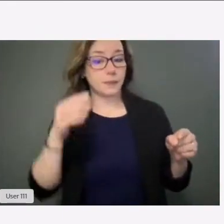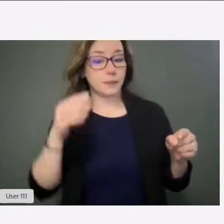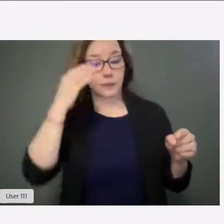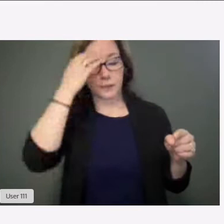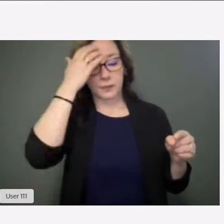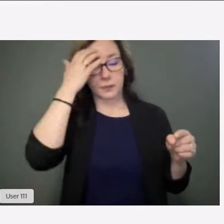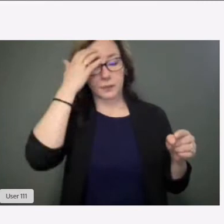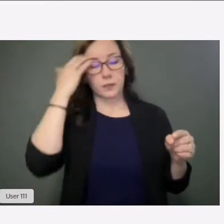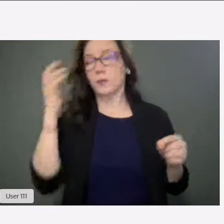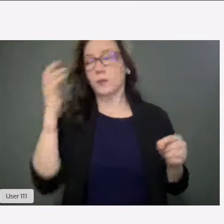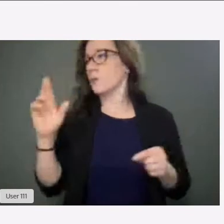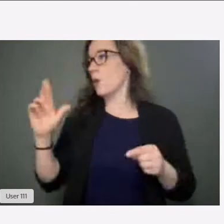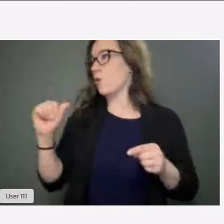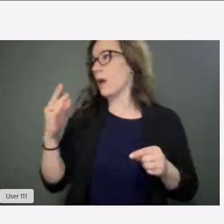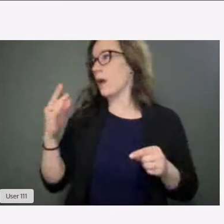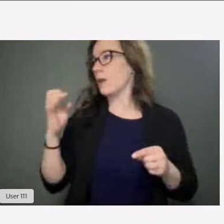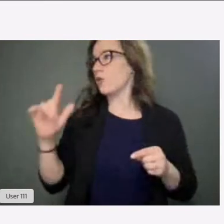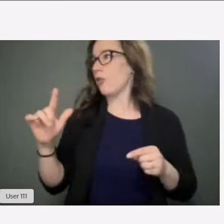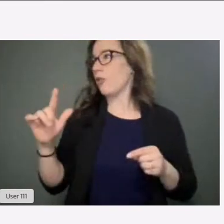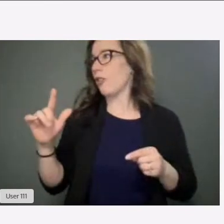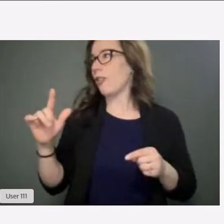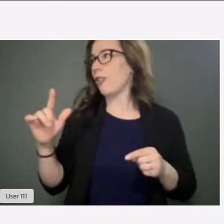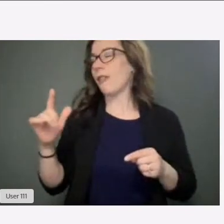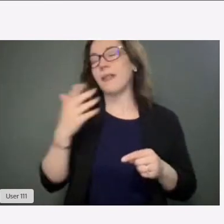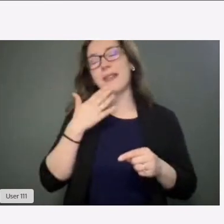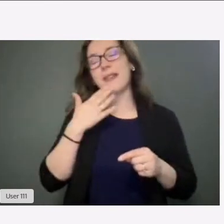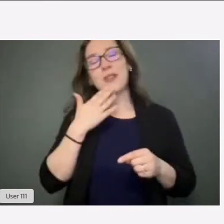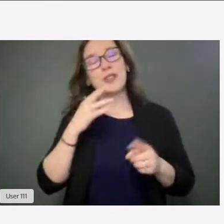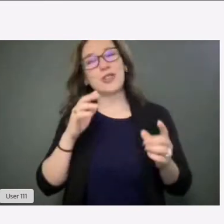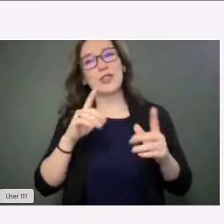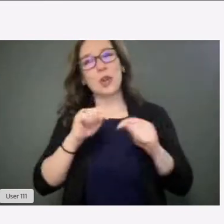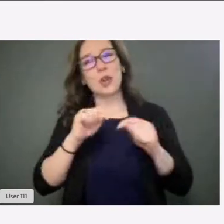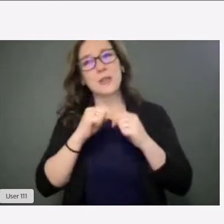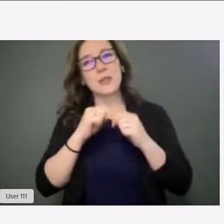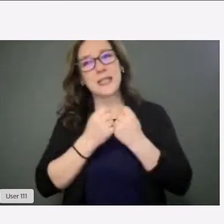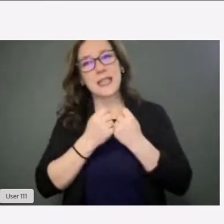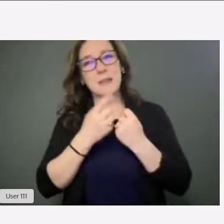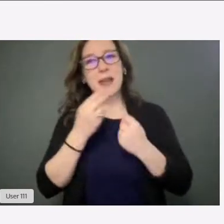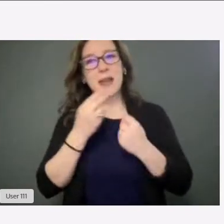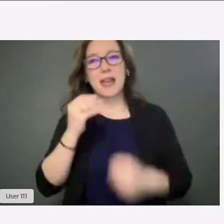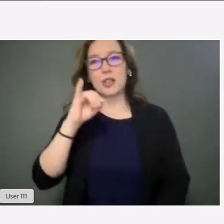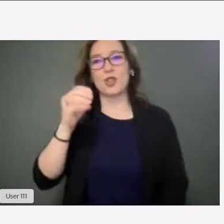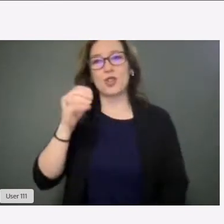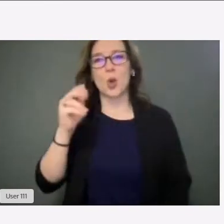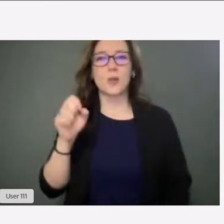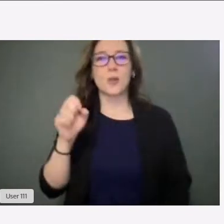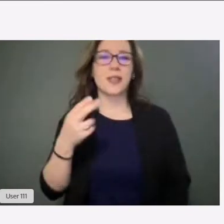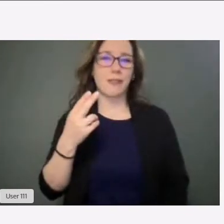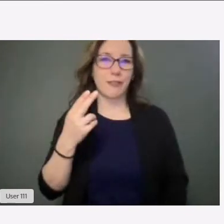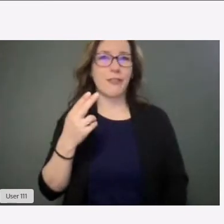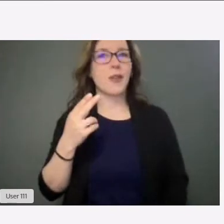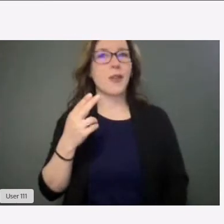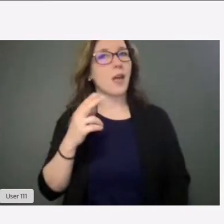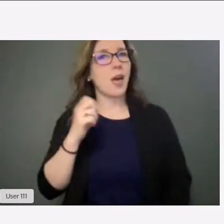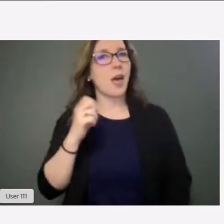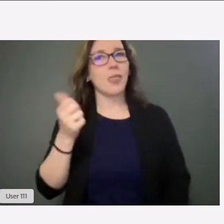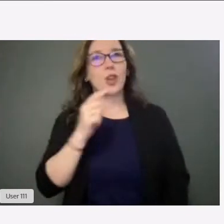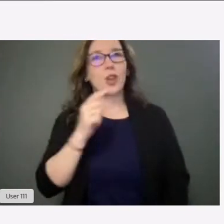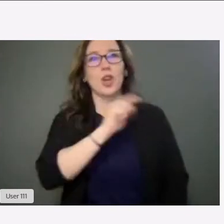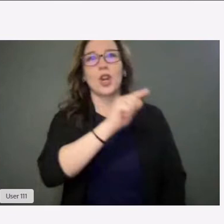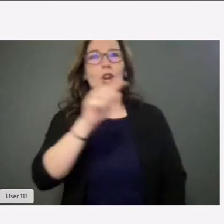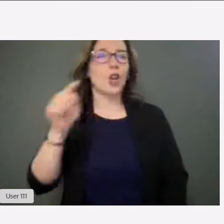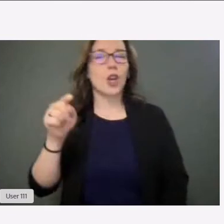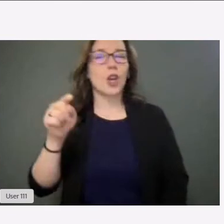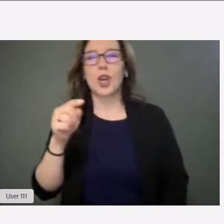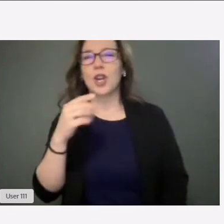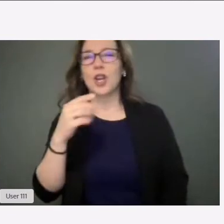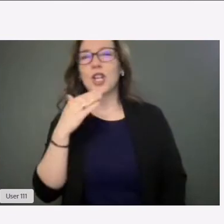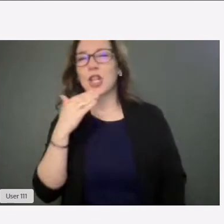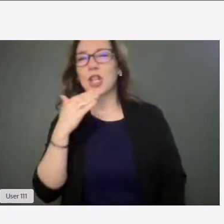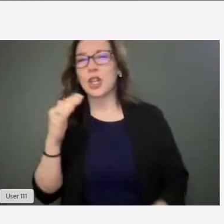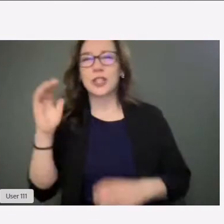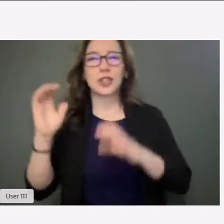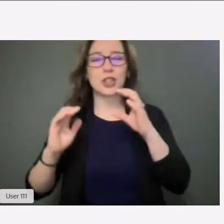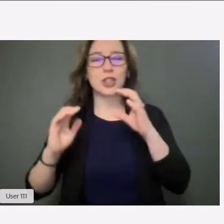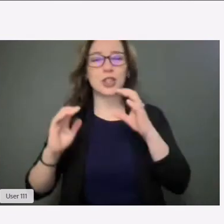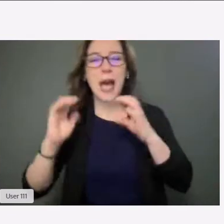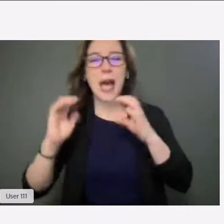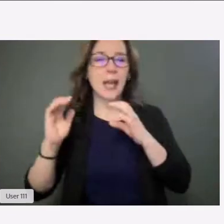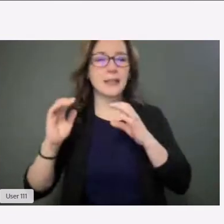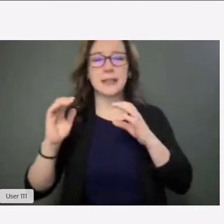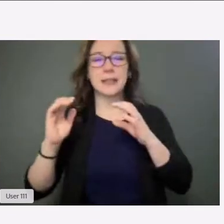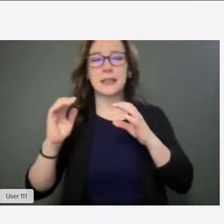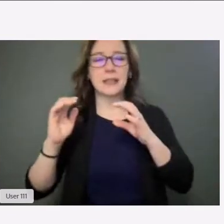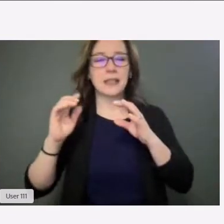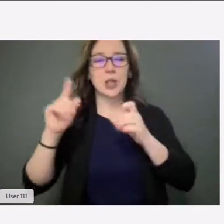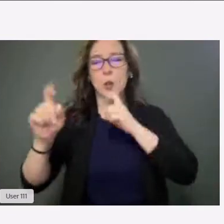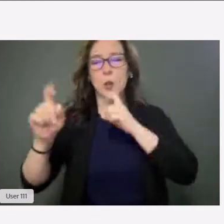Rachel, I appreciate you doing it. Rachel's one of our teammates, folks, who along with Joseph Digby and a few others is like bringing chat questions from all these different screens, and they're doing an